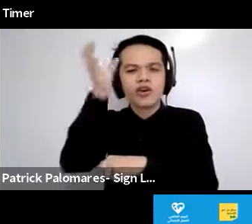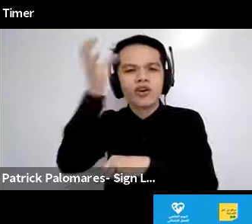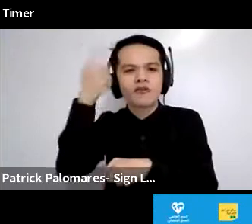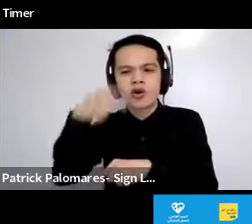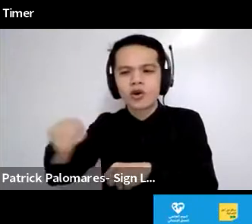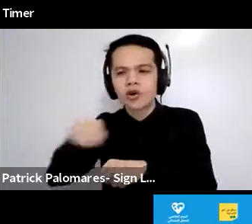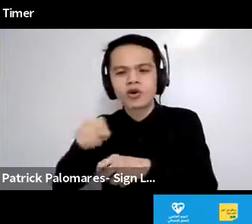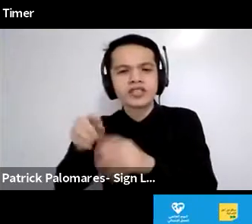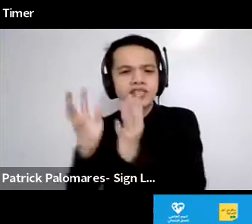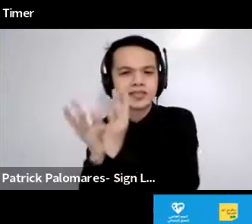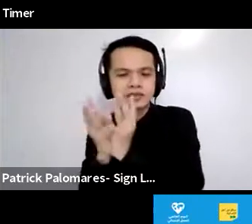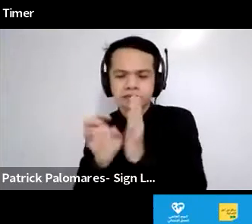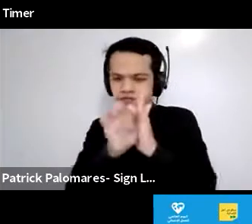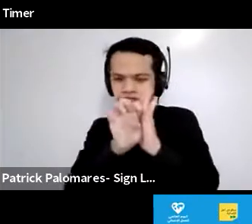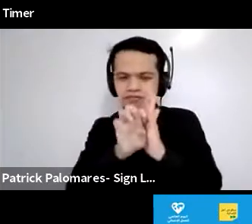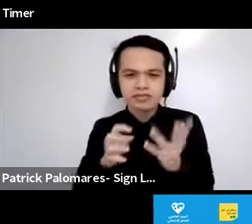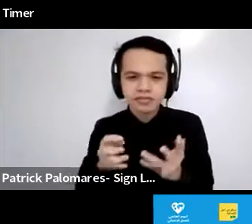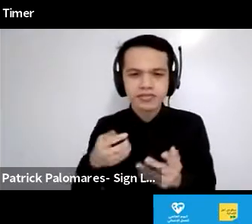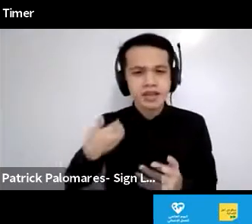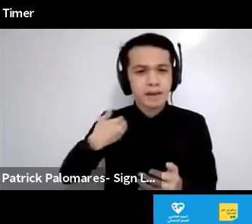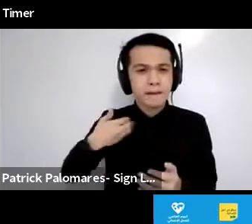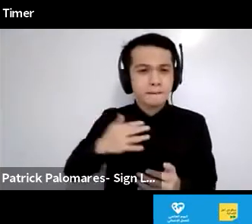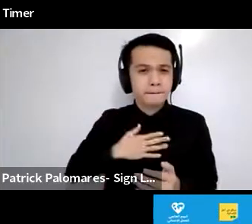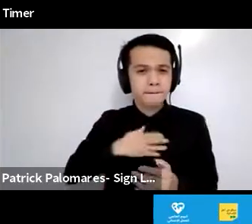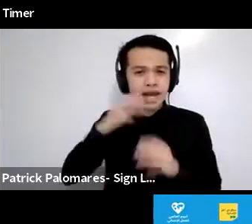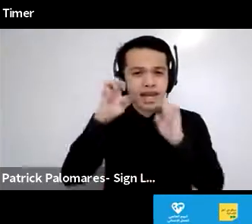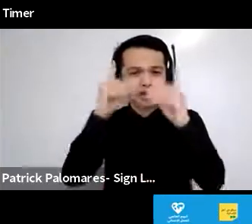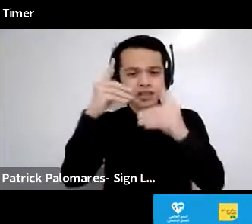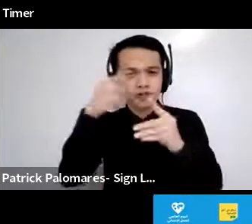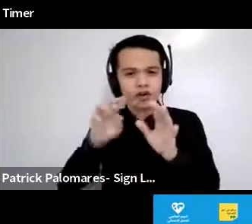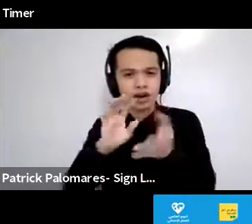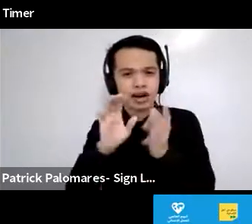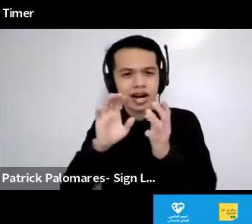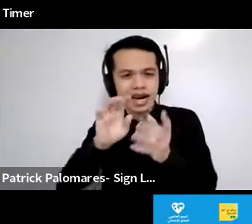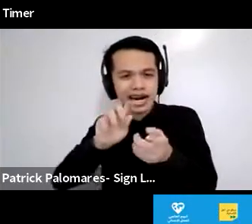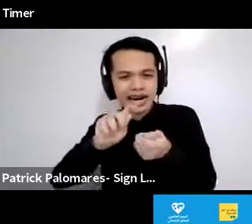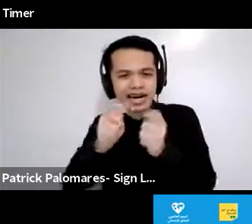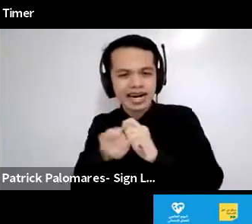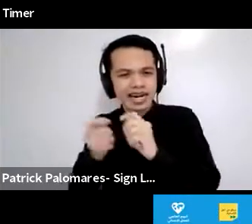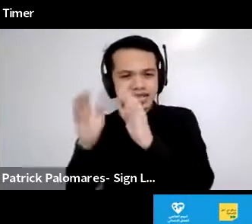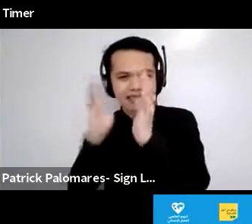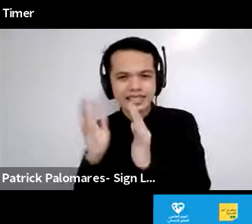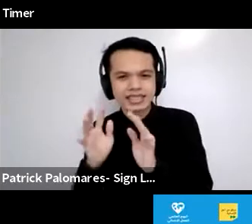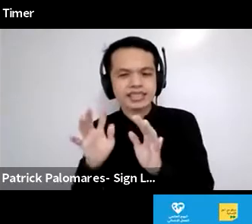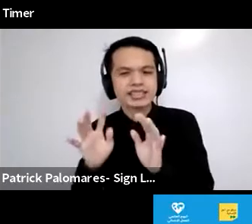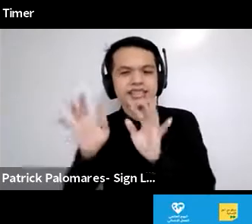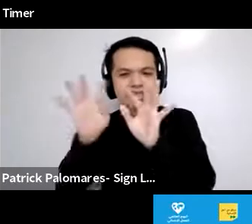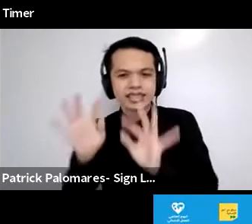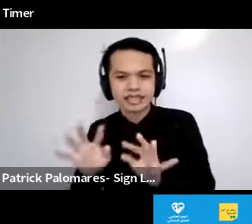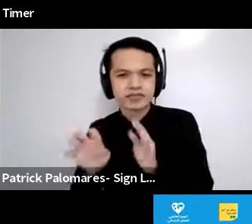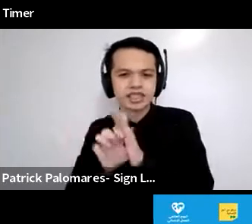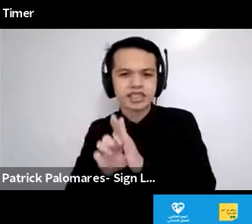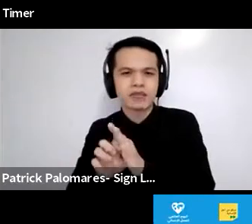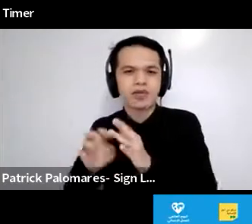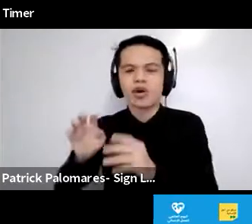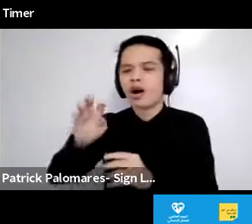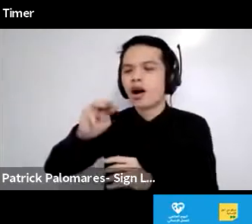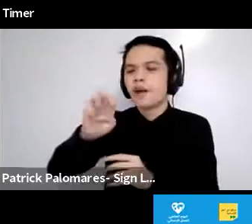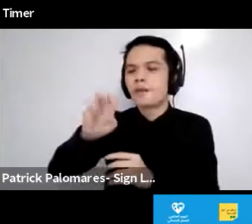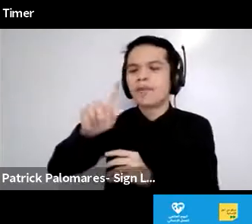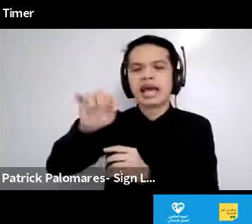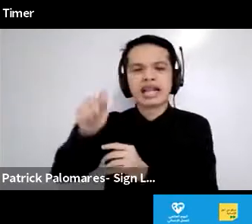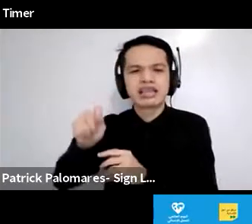Because, for example, in my education for climate change, we are talking about melting ice caps and polar bears, which are all